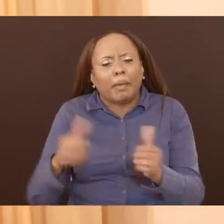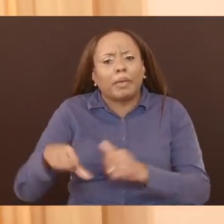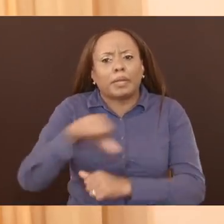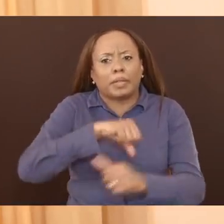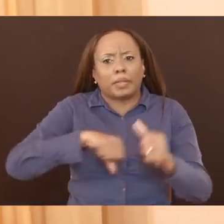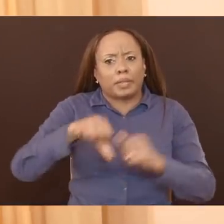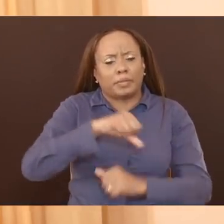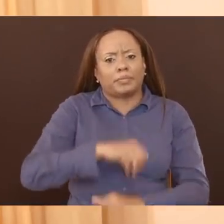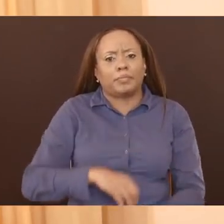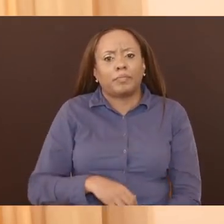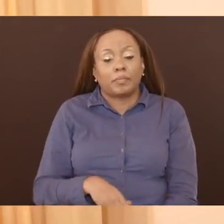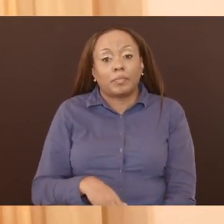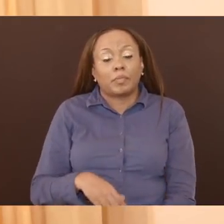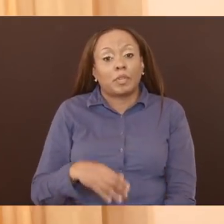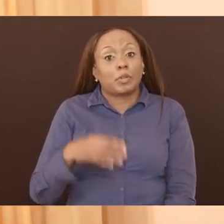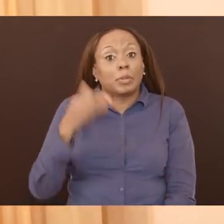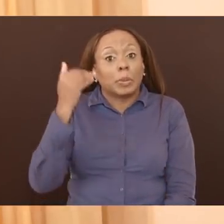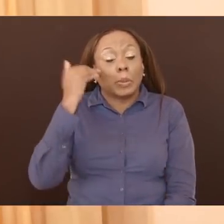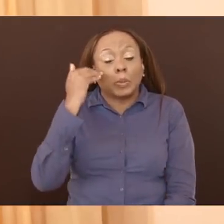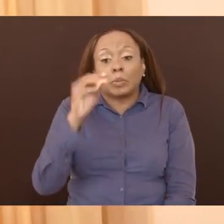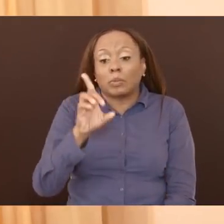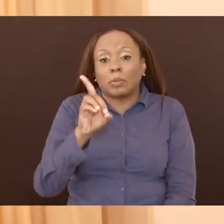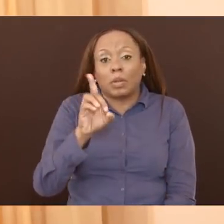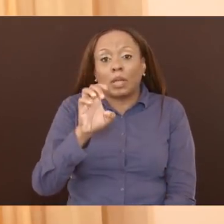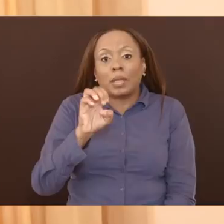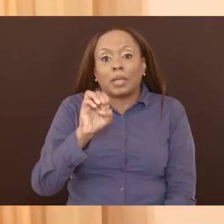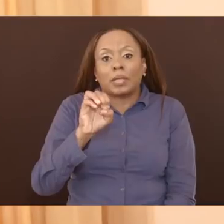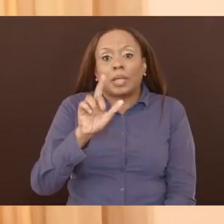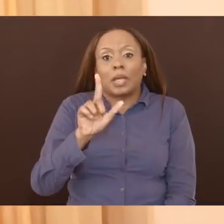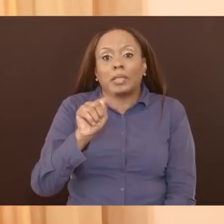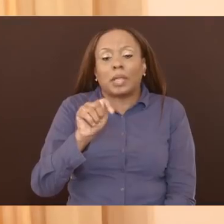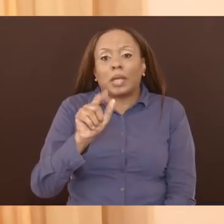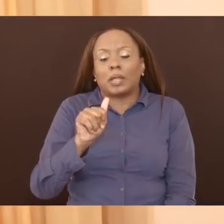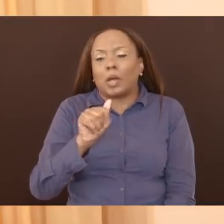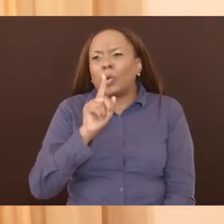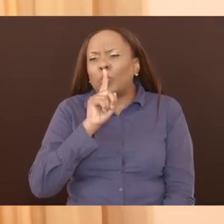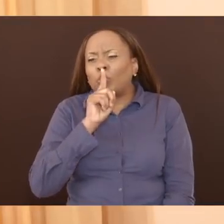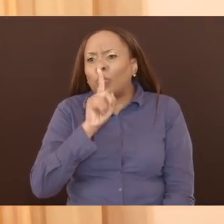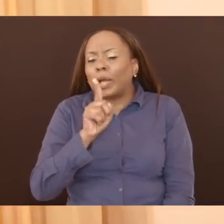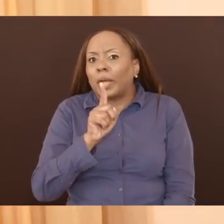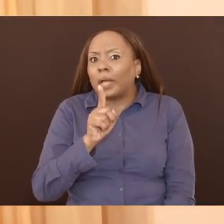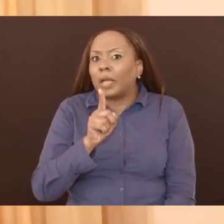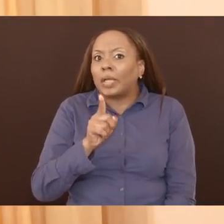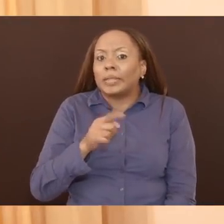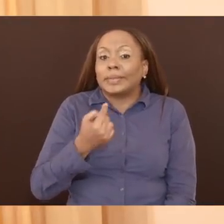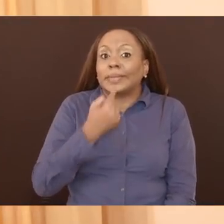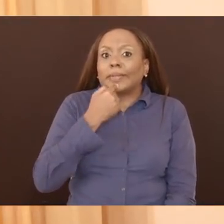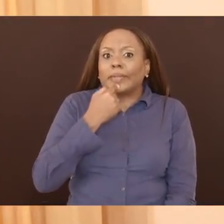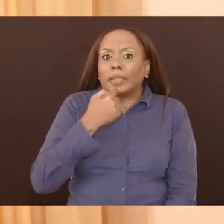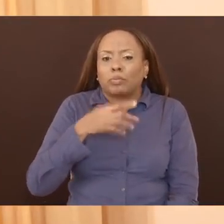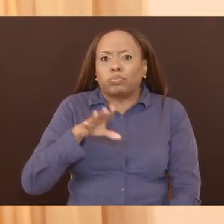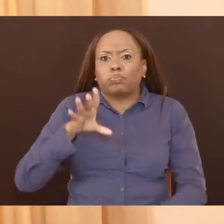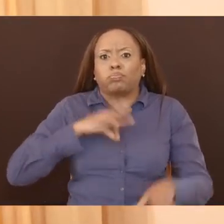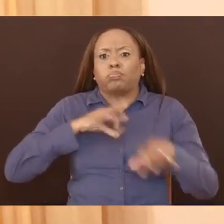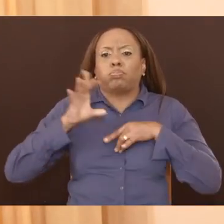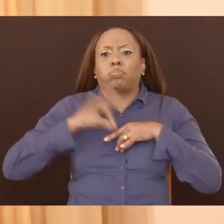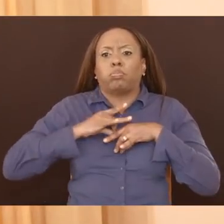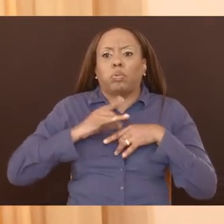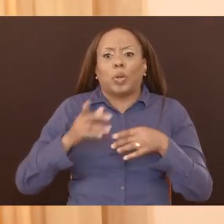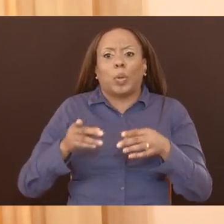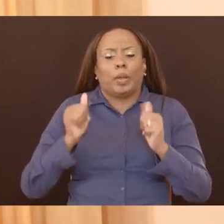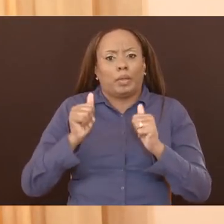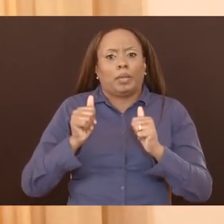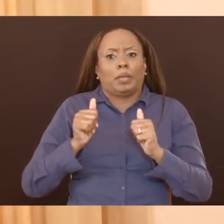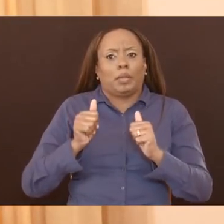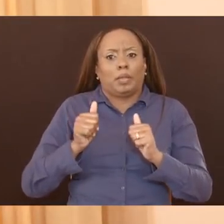Delta variant is proven that it is most deadly and most dastardly, not in public places as